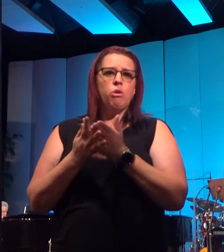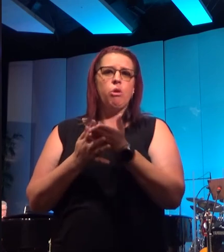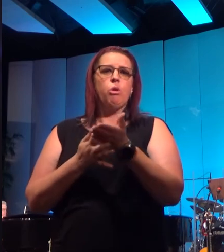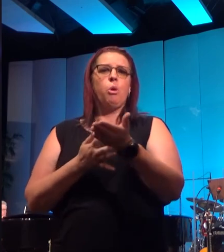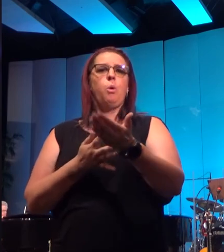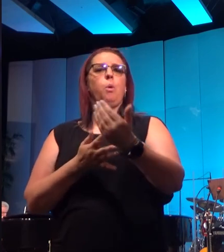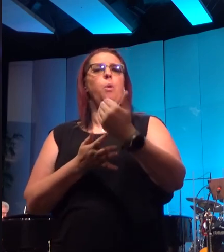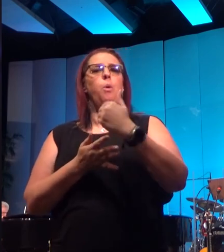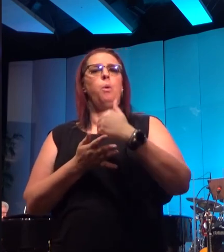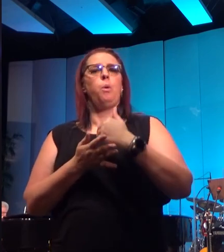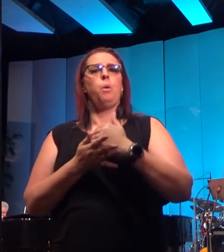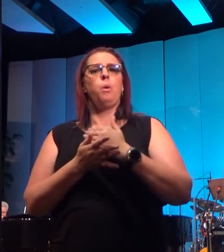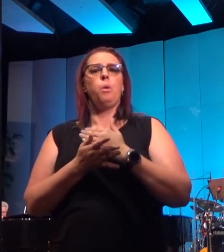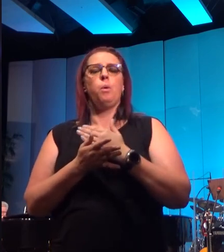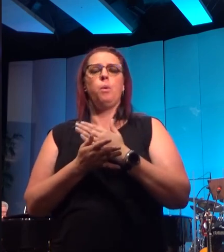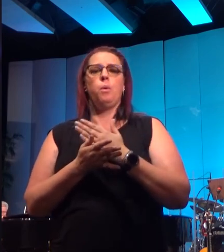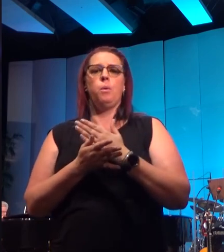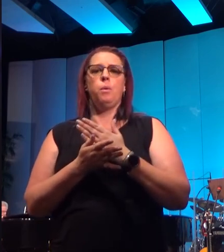me.